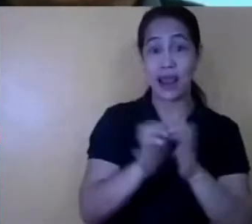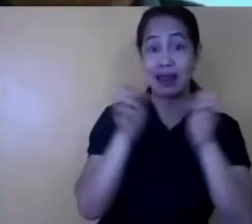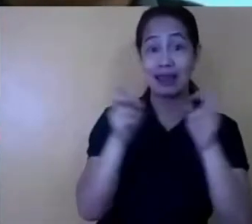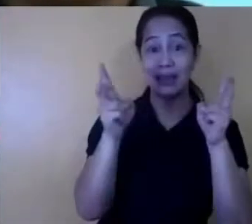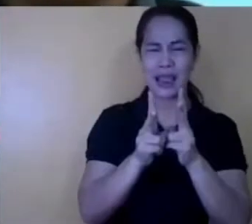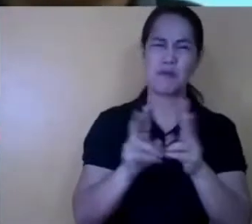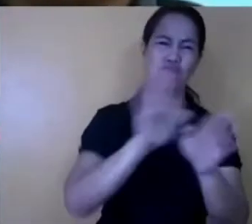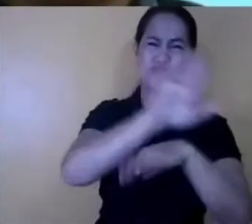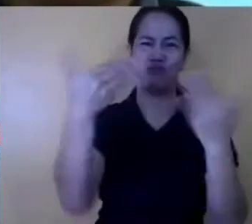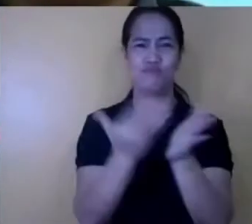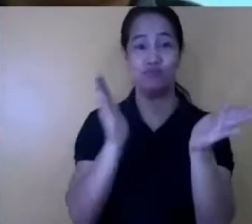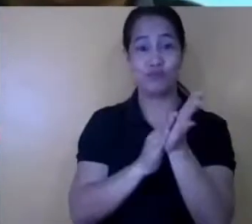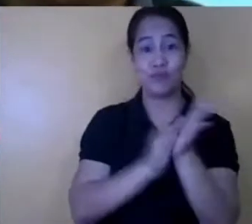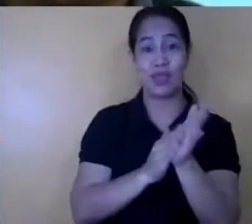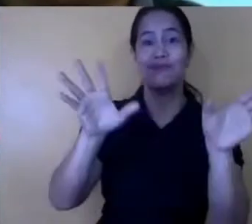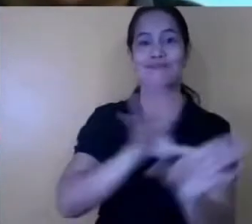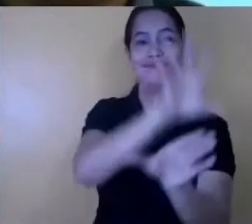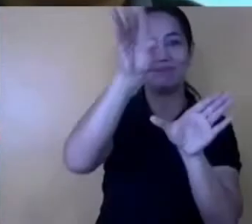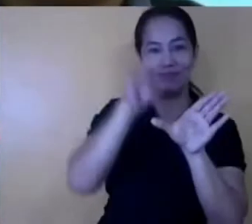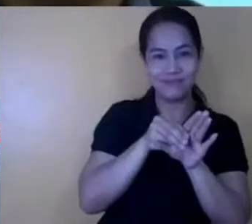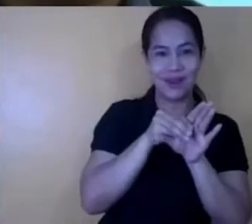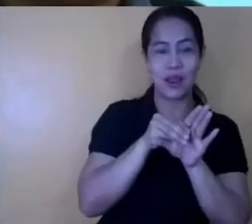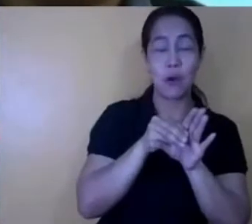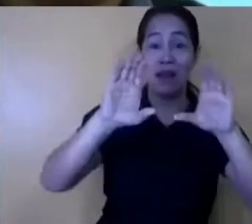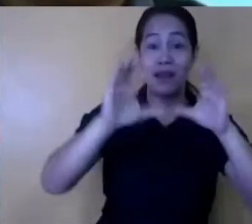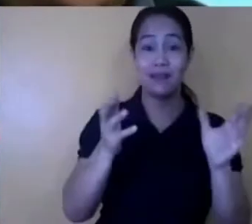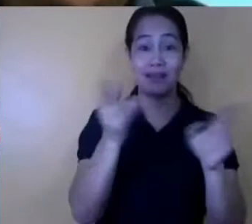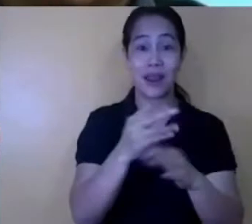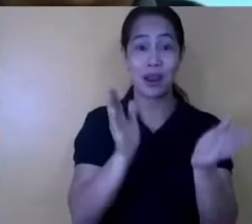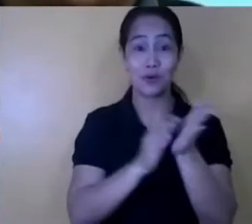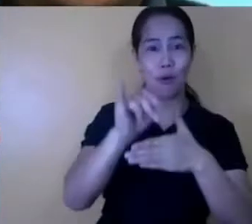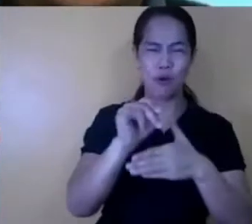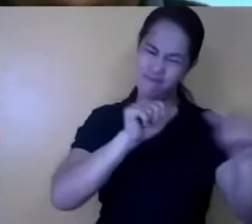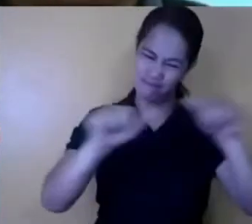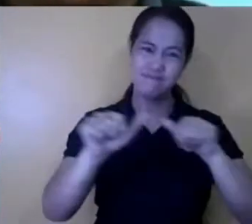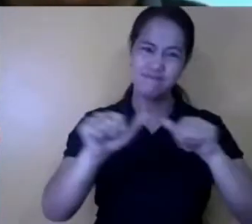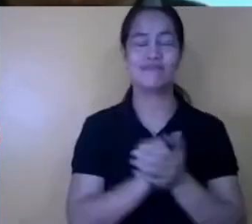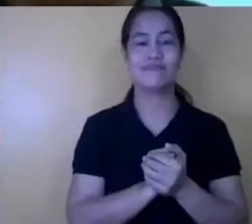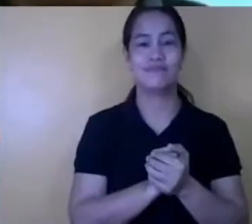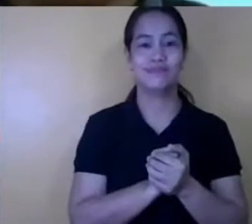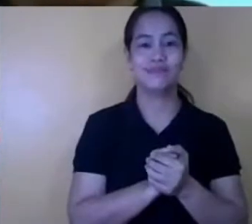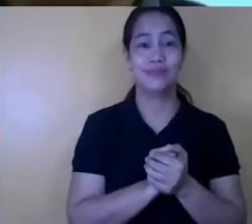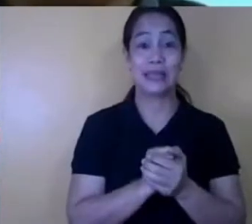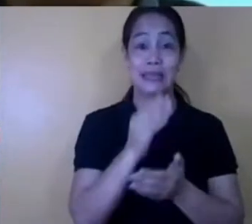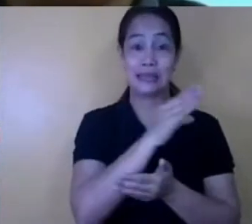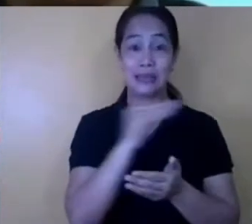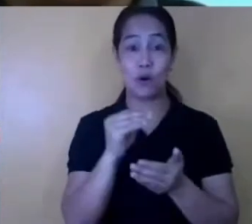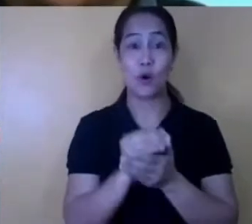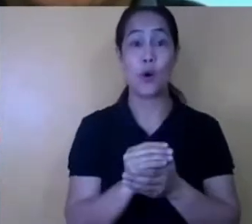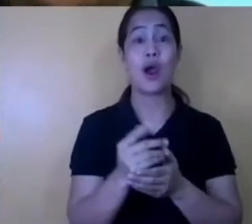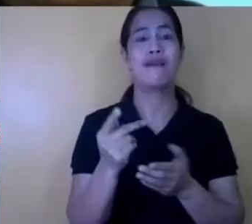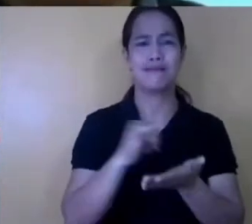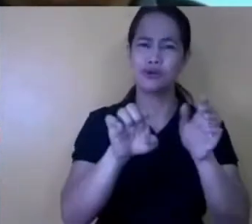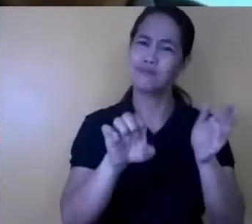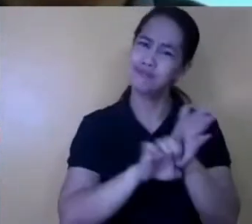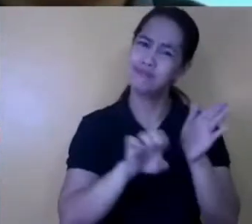may collaborate on a classroom or school program, project, or activity. And there are also sample activities